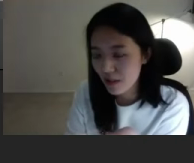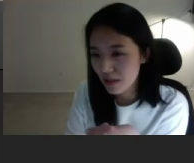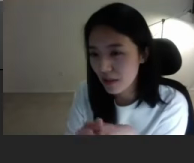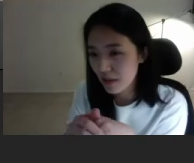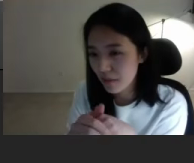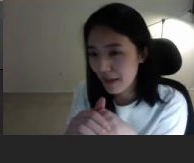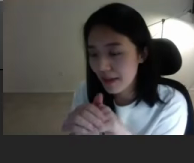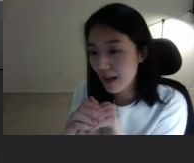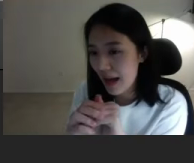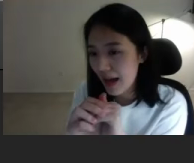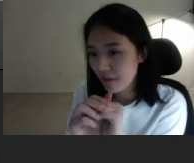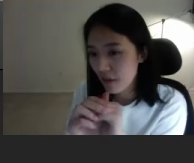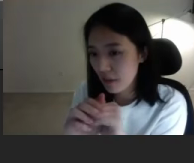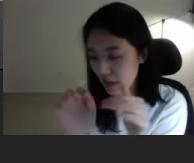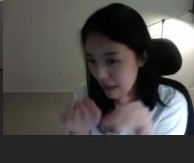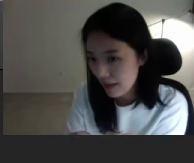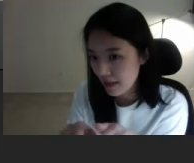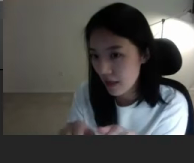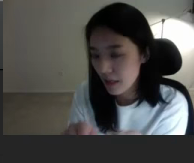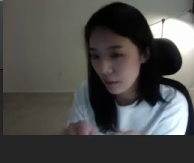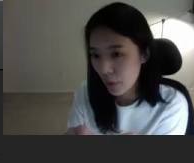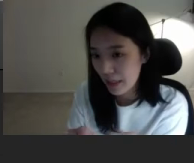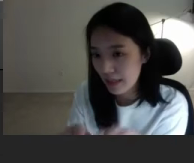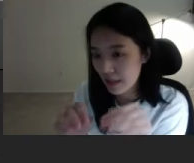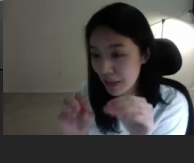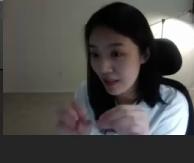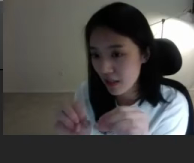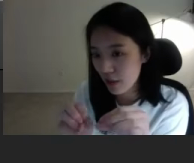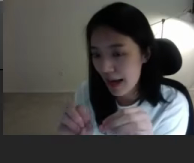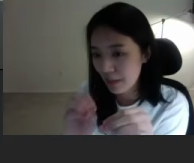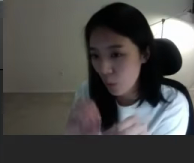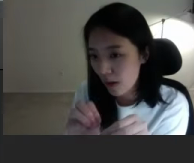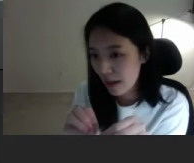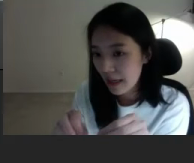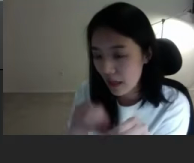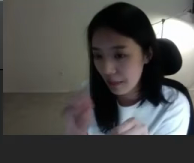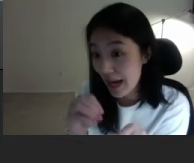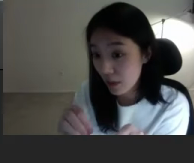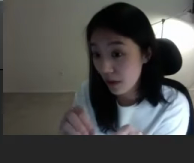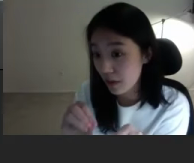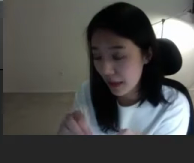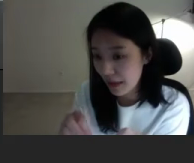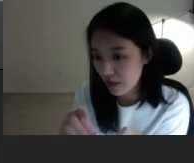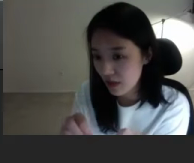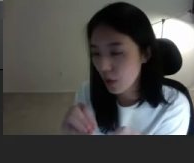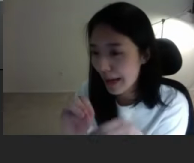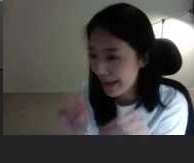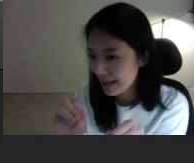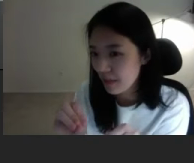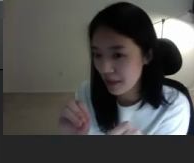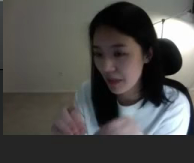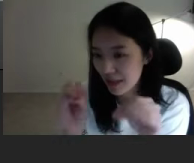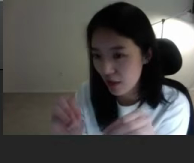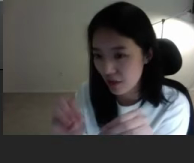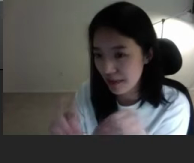yeah, it's just the finding that I had for the analysis at this point is the B2 had more categorical variation. So I